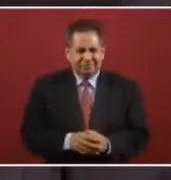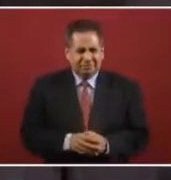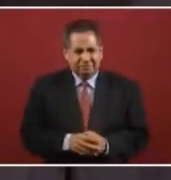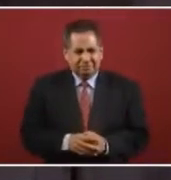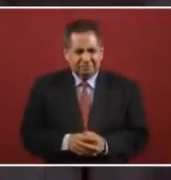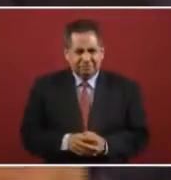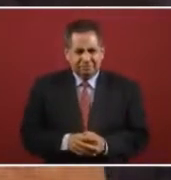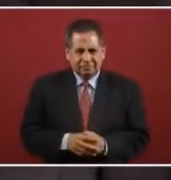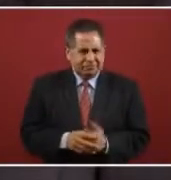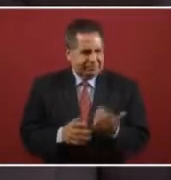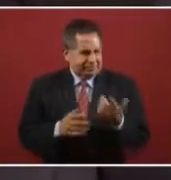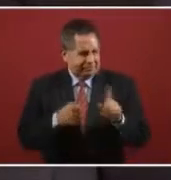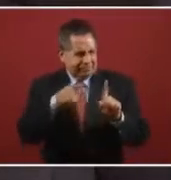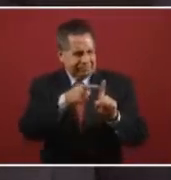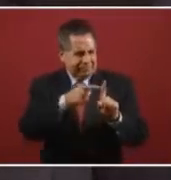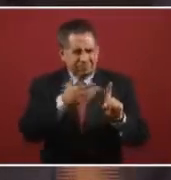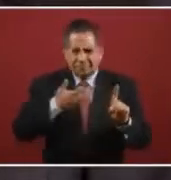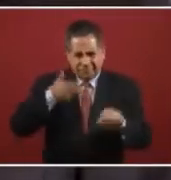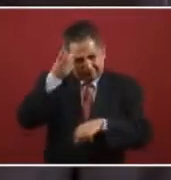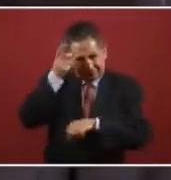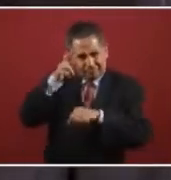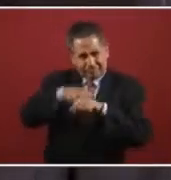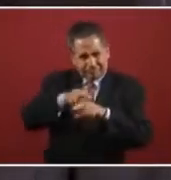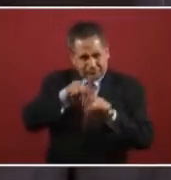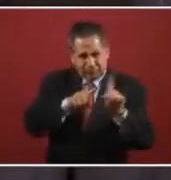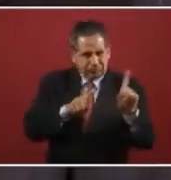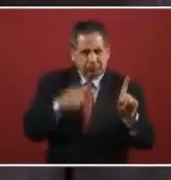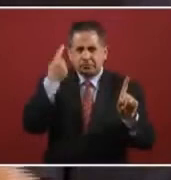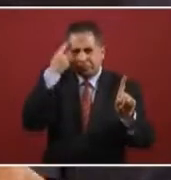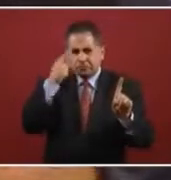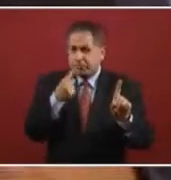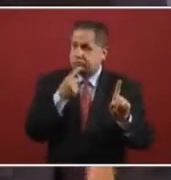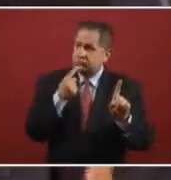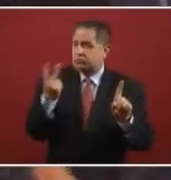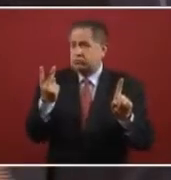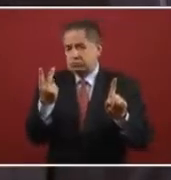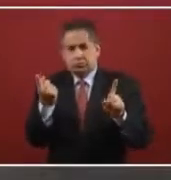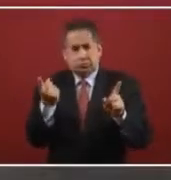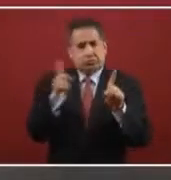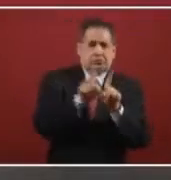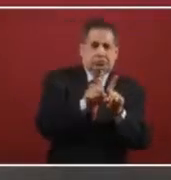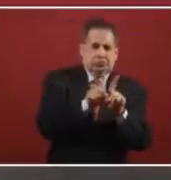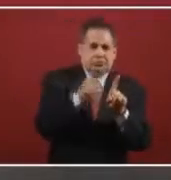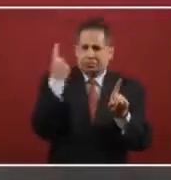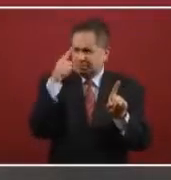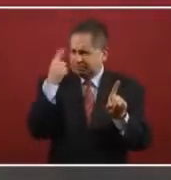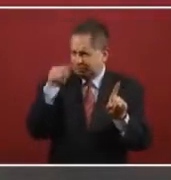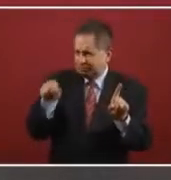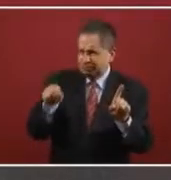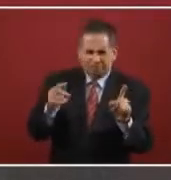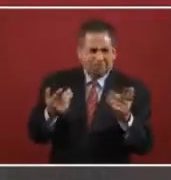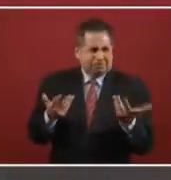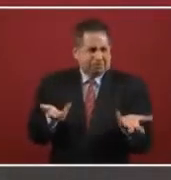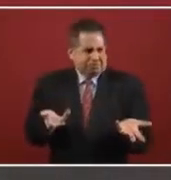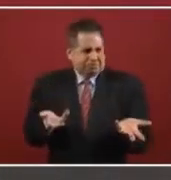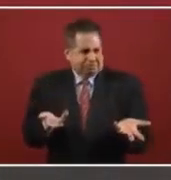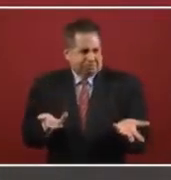Just imagine, if you have a director, why do you need an